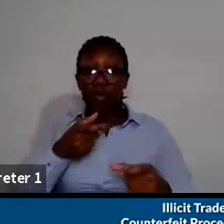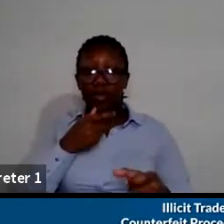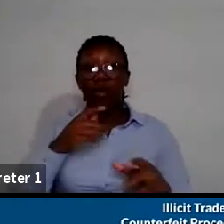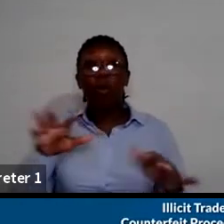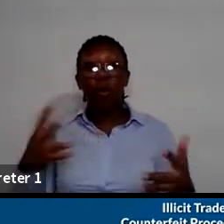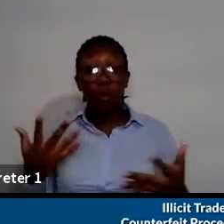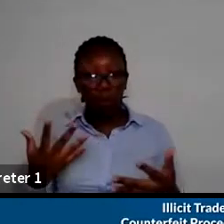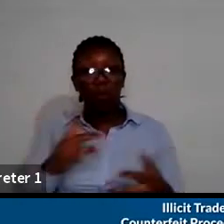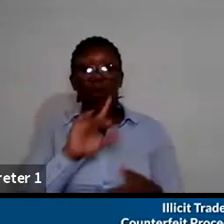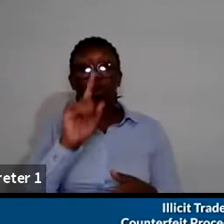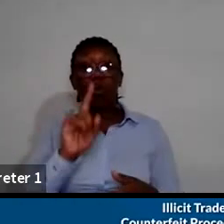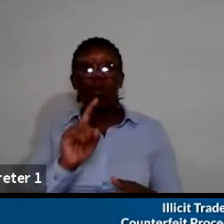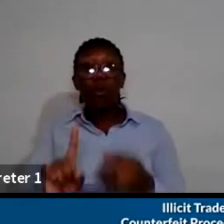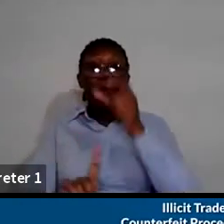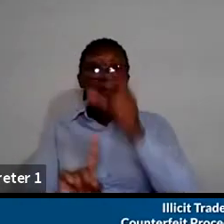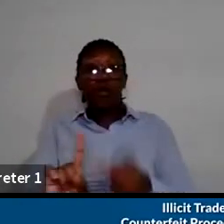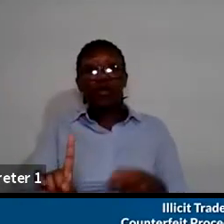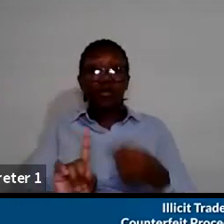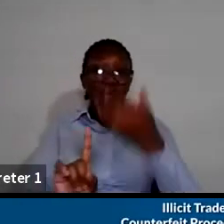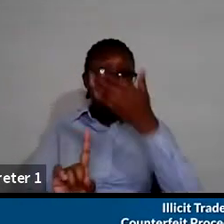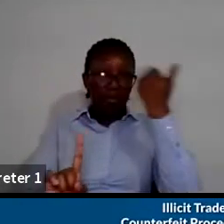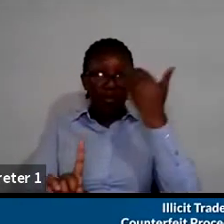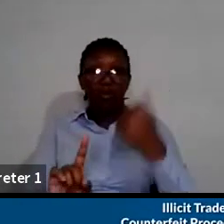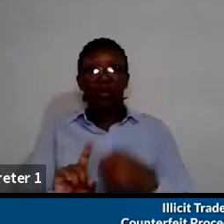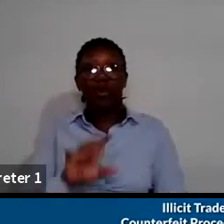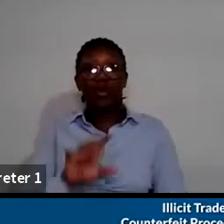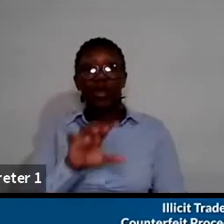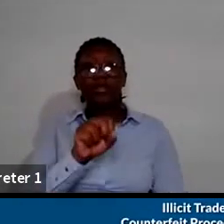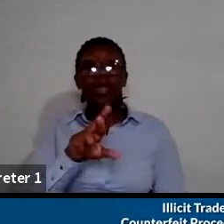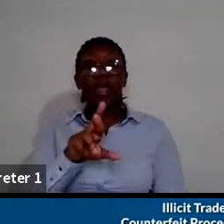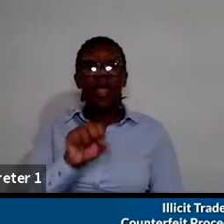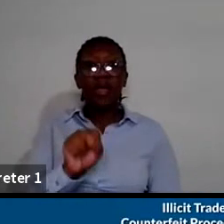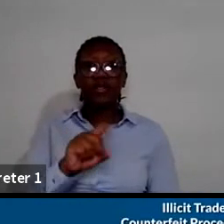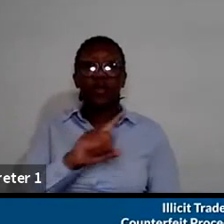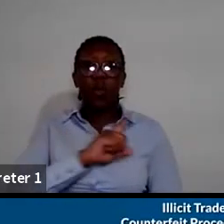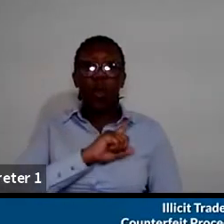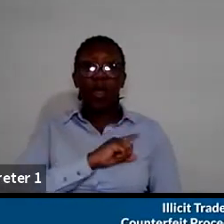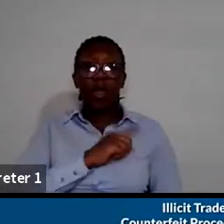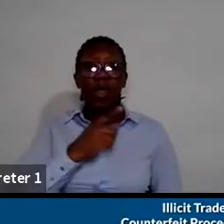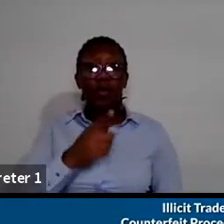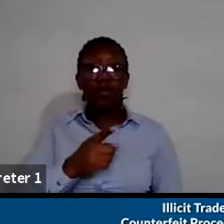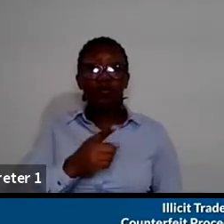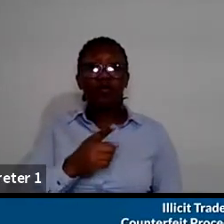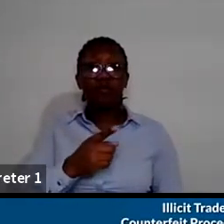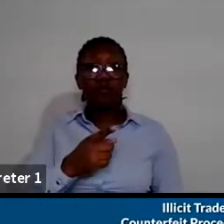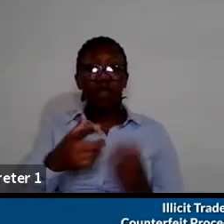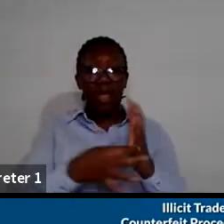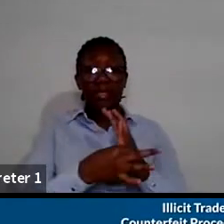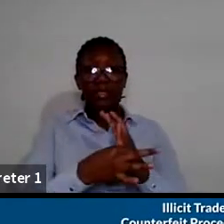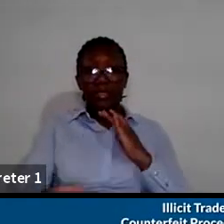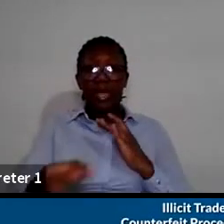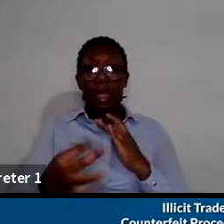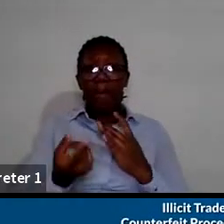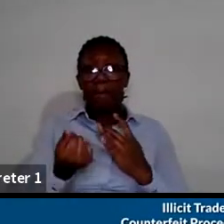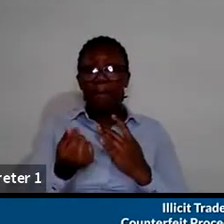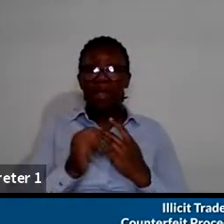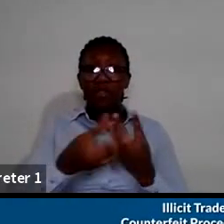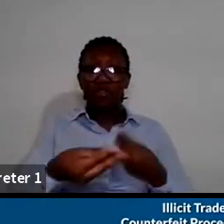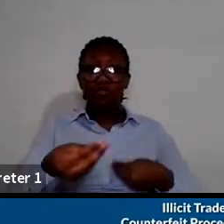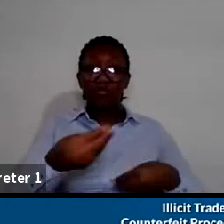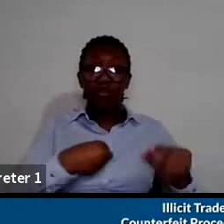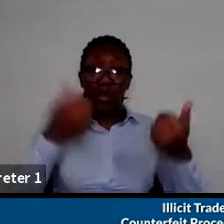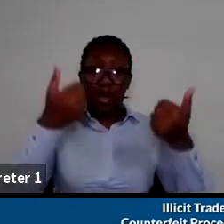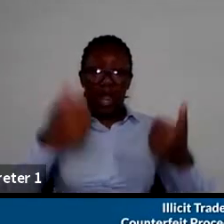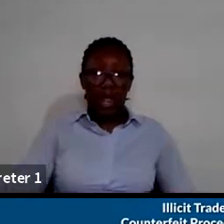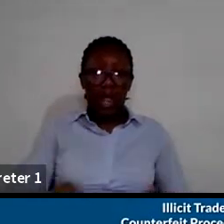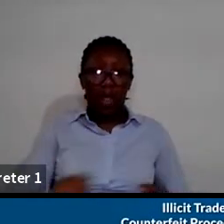Anonymous. Anonymous is saying, why is SARS removing monies from traders' accounts without prior